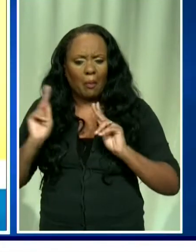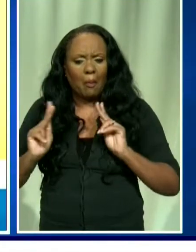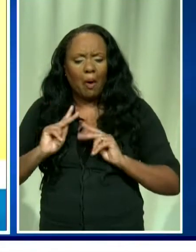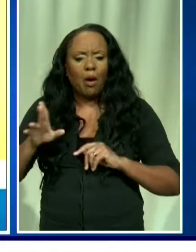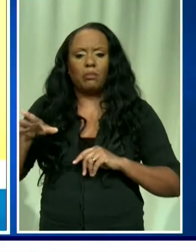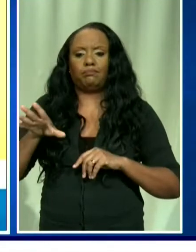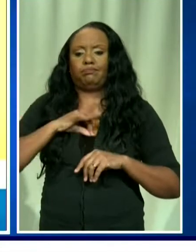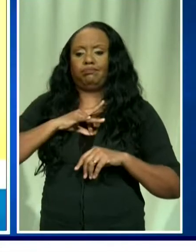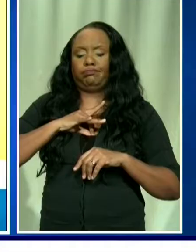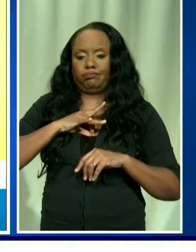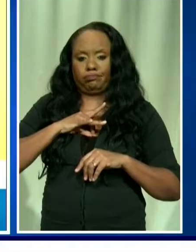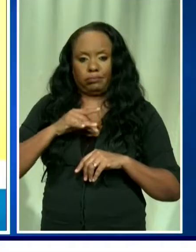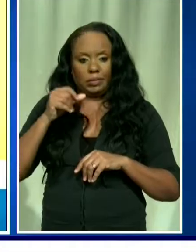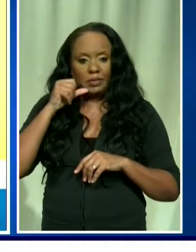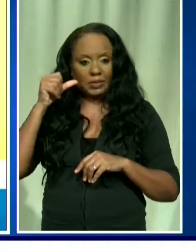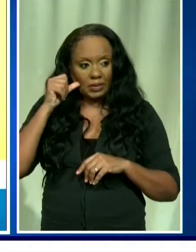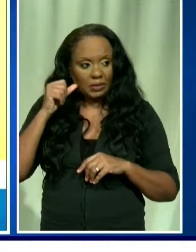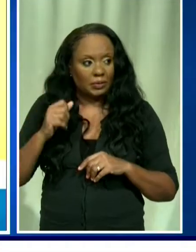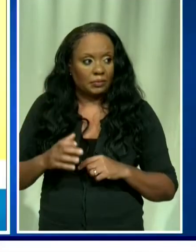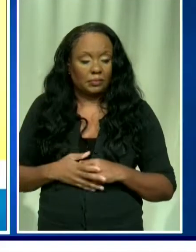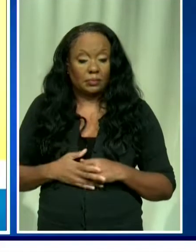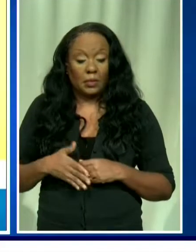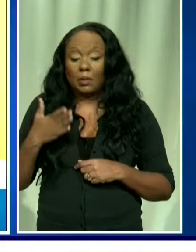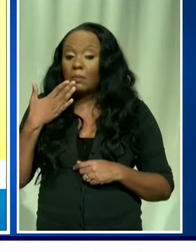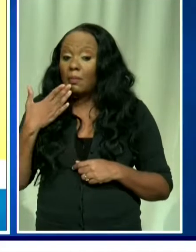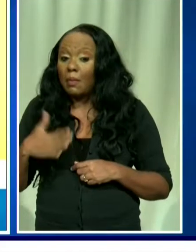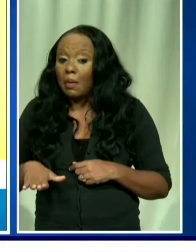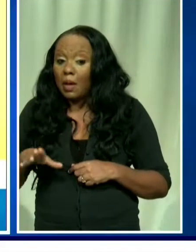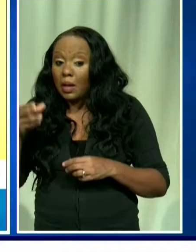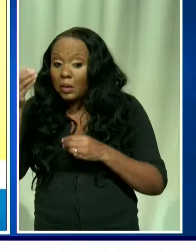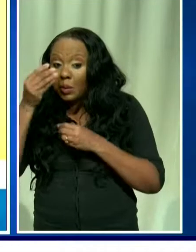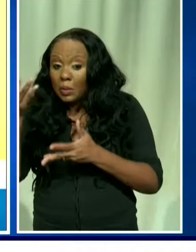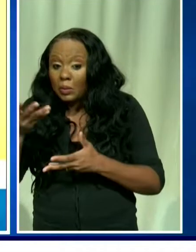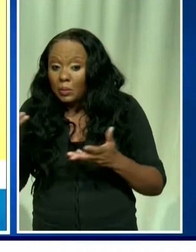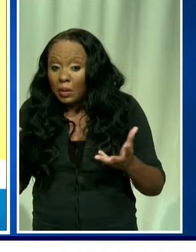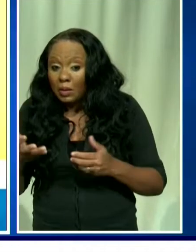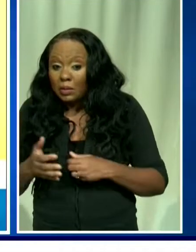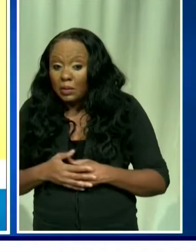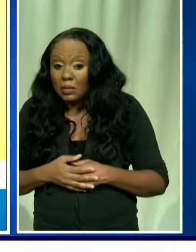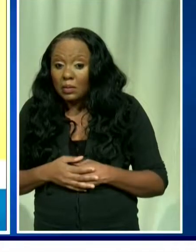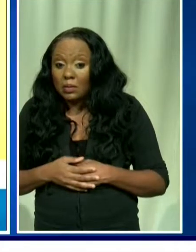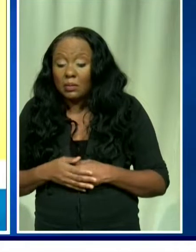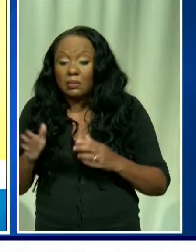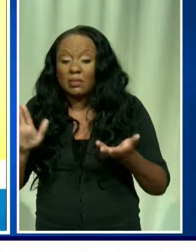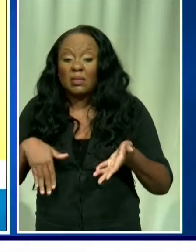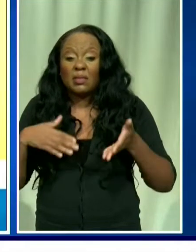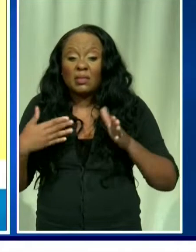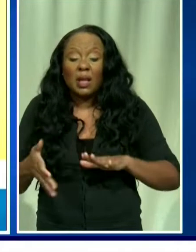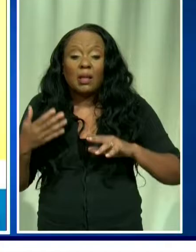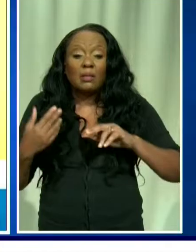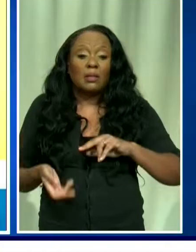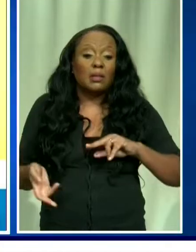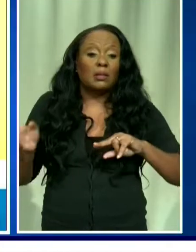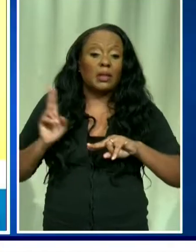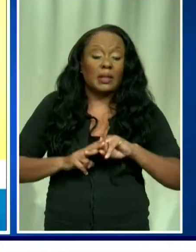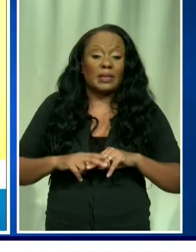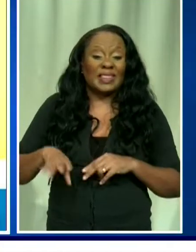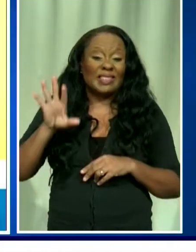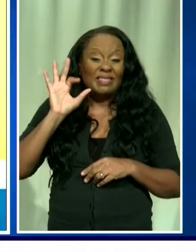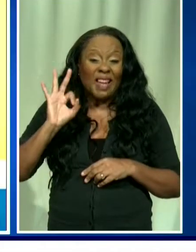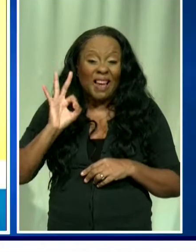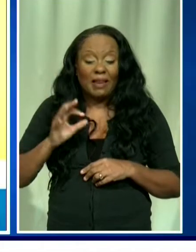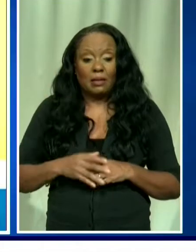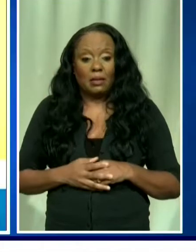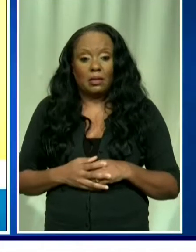laboratories across the island. The bad news, however, is that the death toll has increased by 9. 2 men